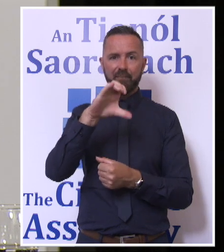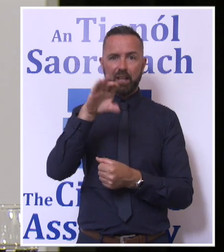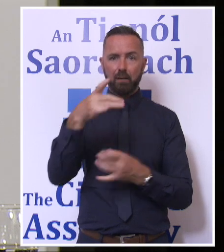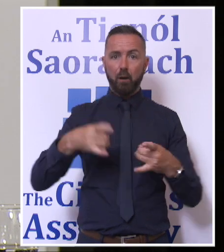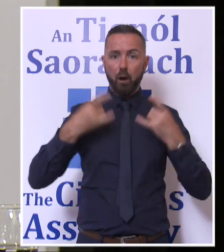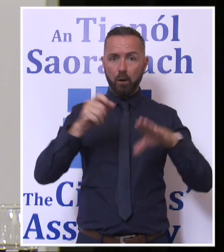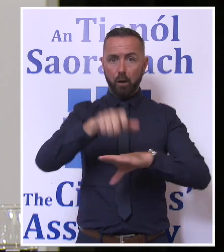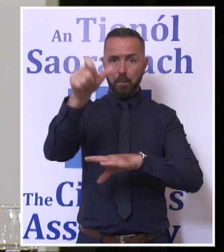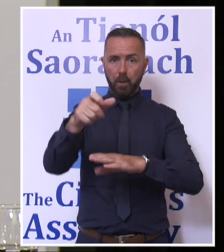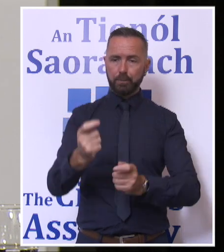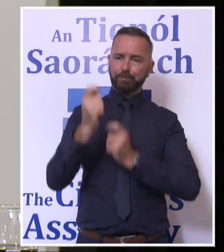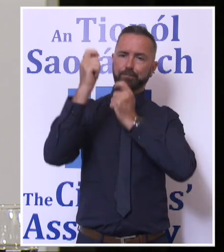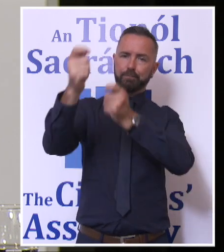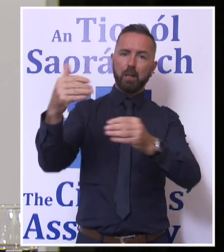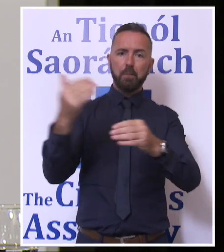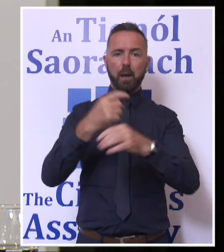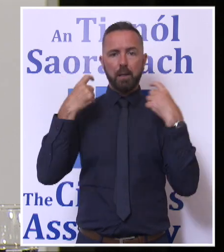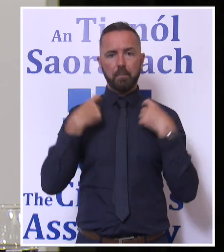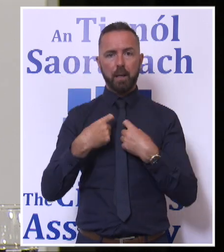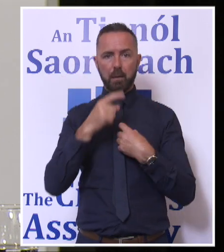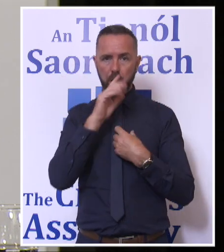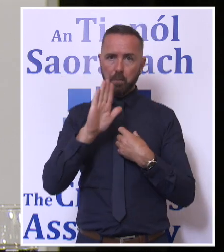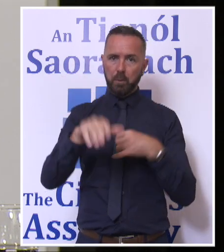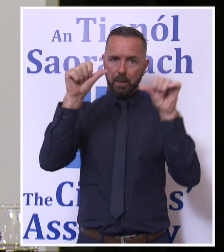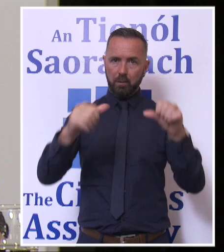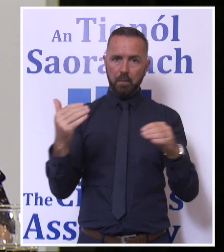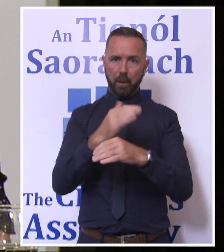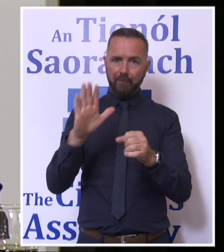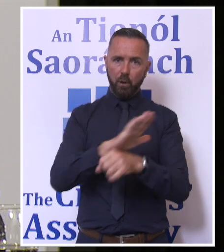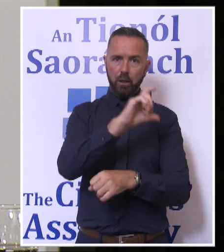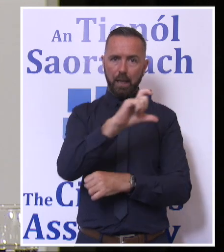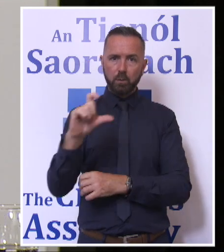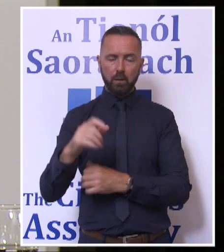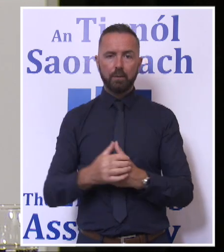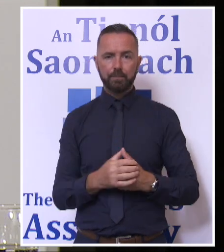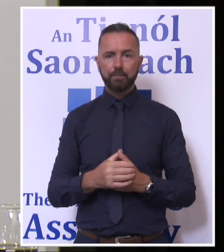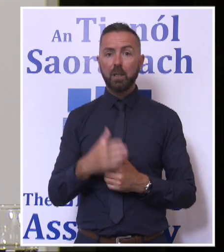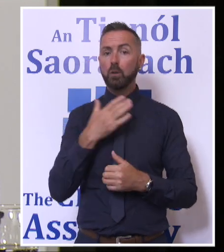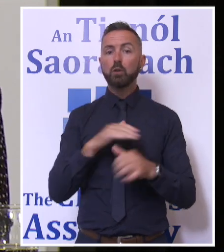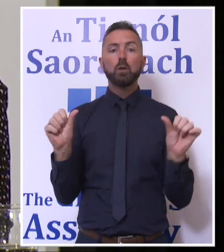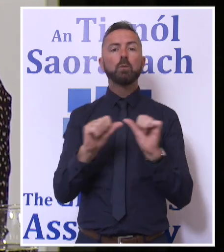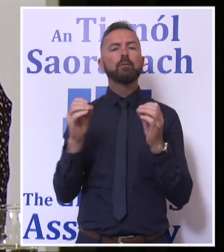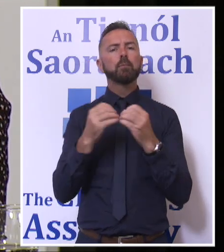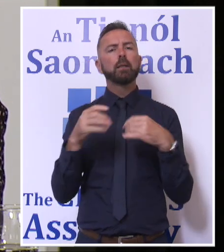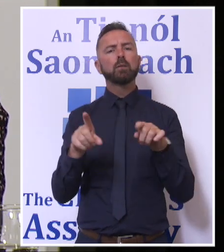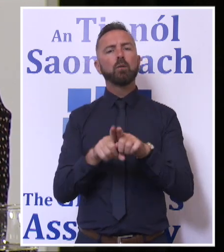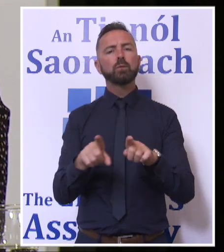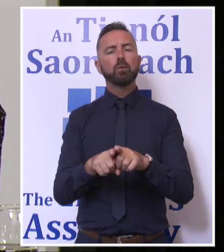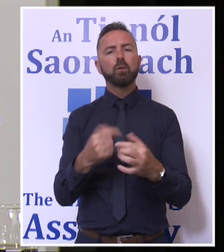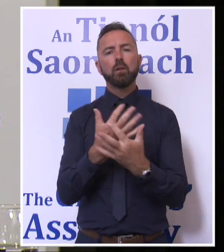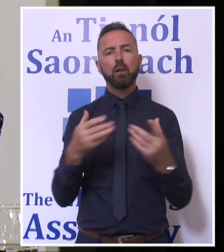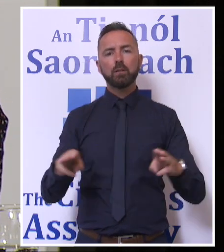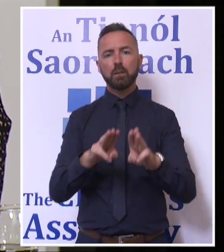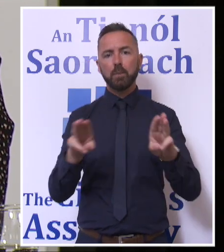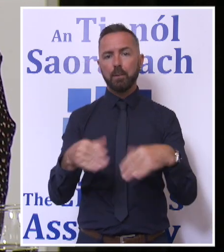Council. I have some examples to demonstrate those roles on the next slide. Just to briefly mention, a lot of people